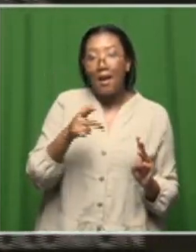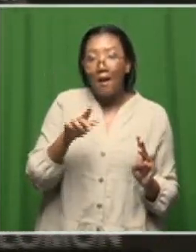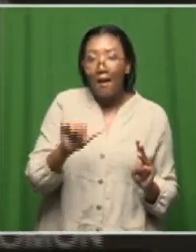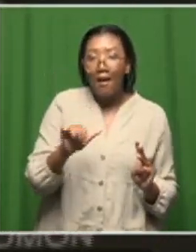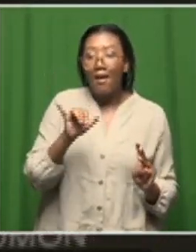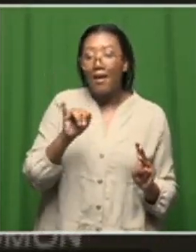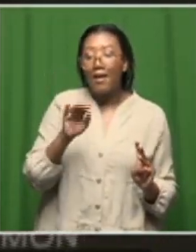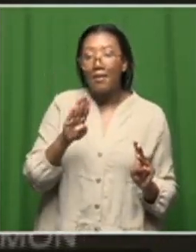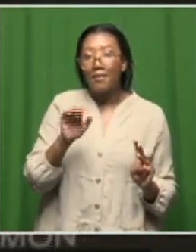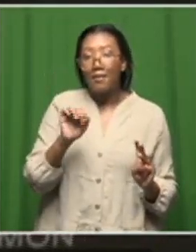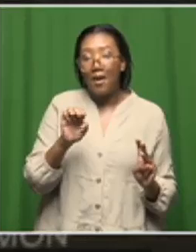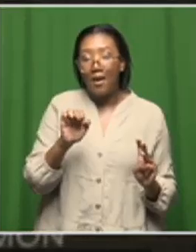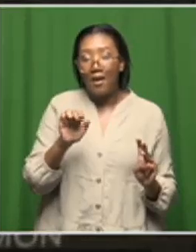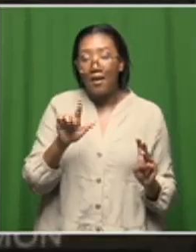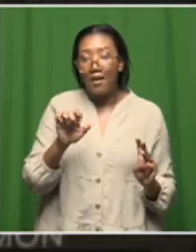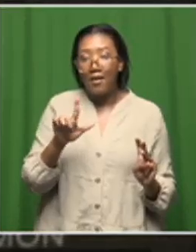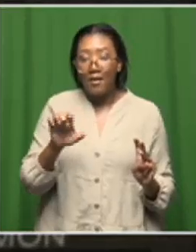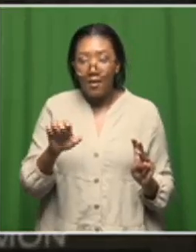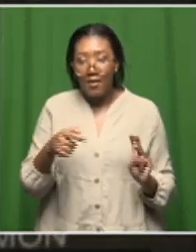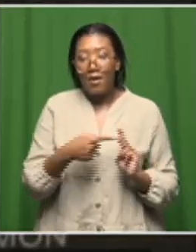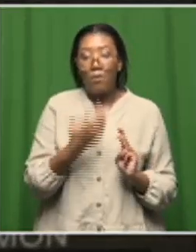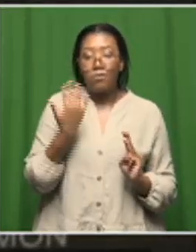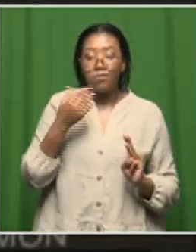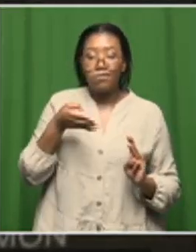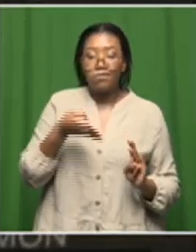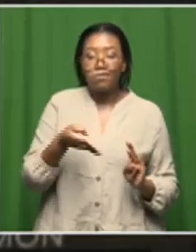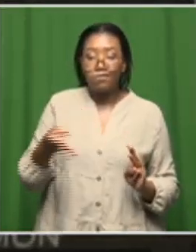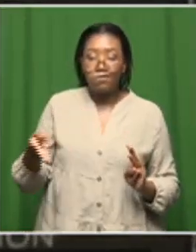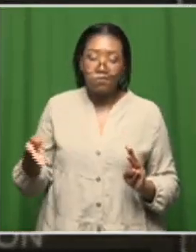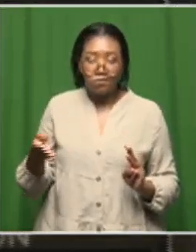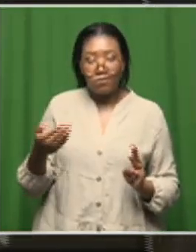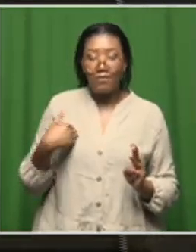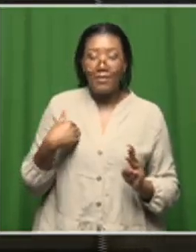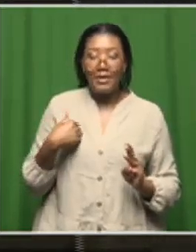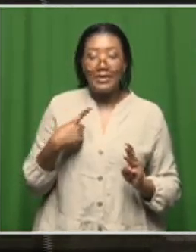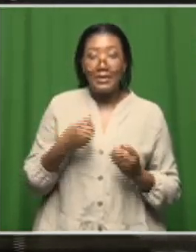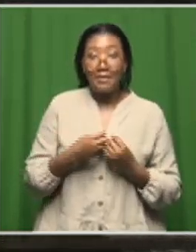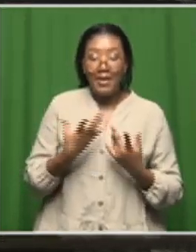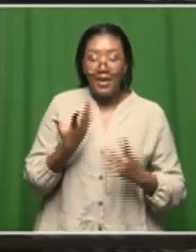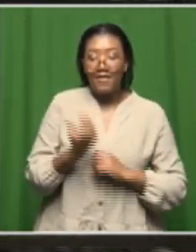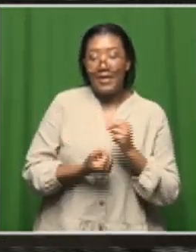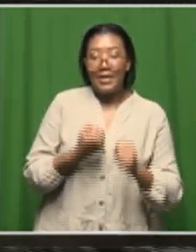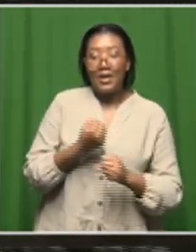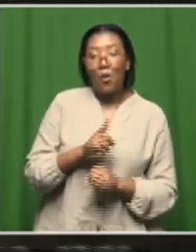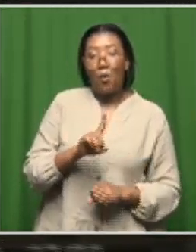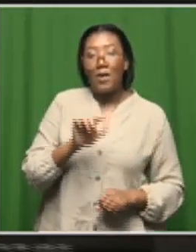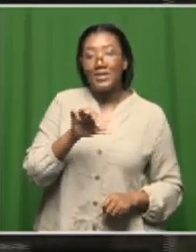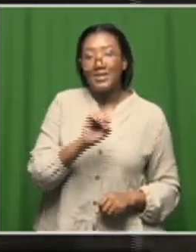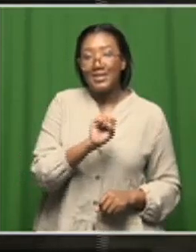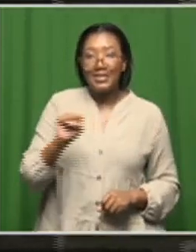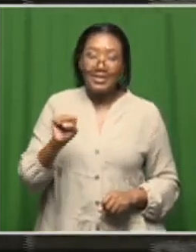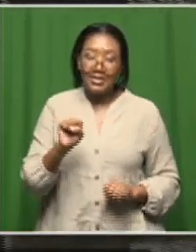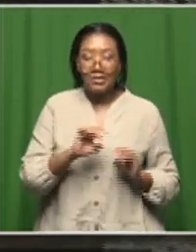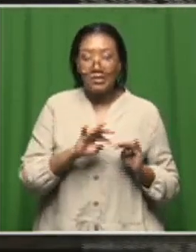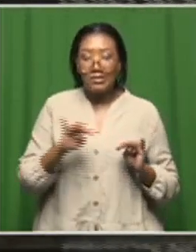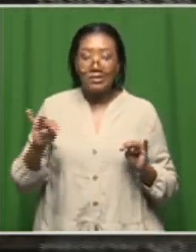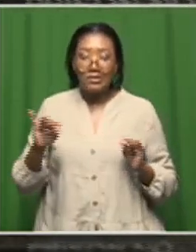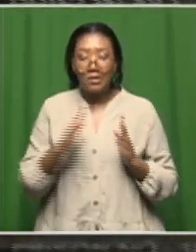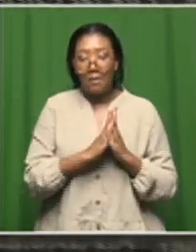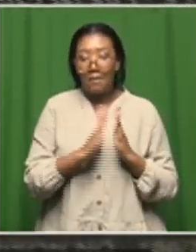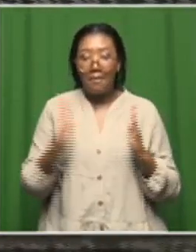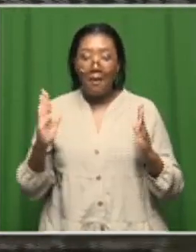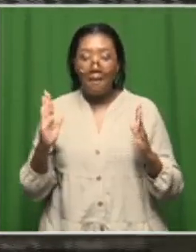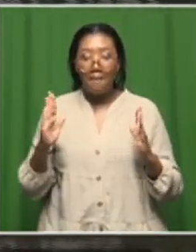here. And then the whole range of people up until the 60s, those who came as a result of apartheid. So you're looking at